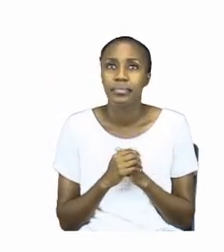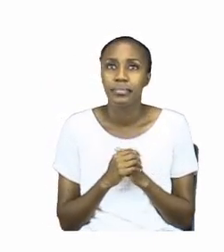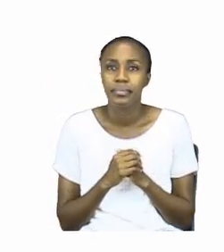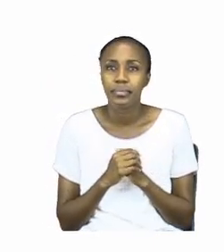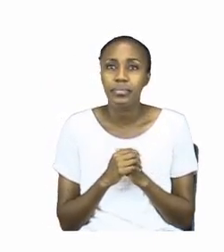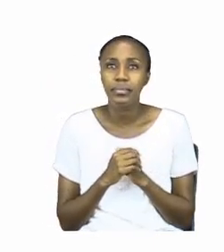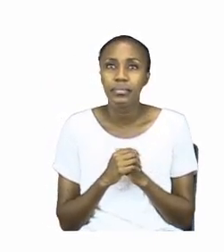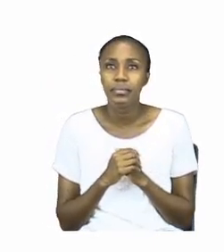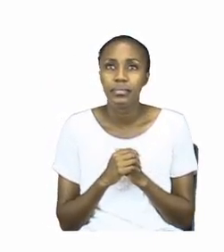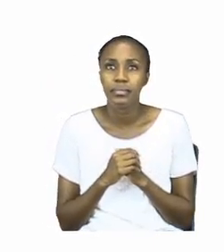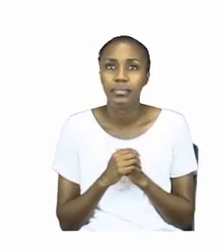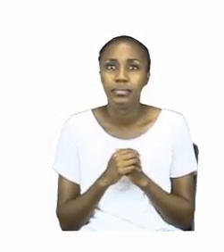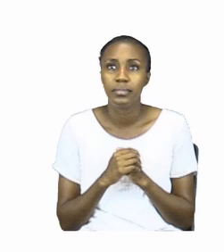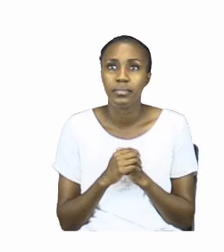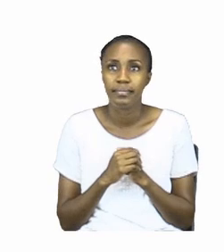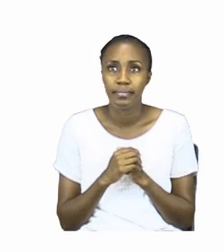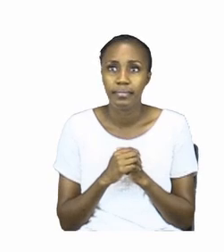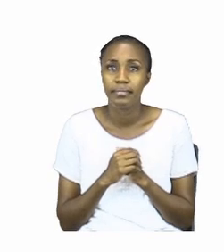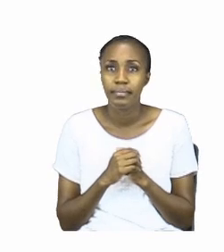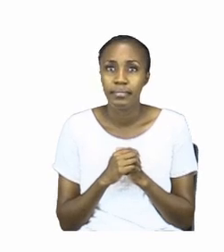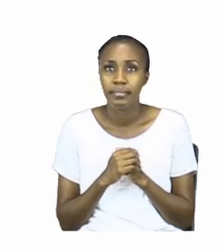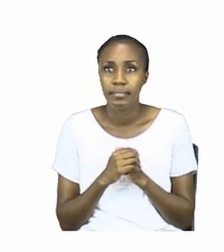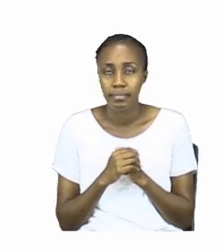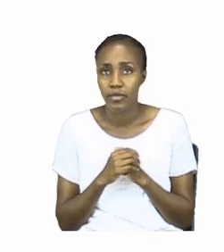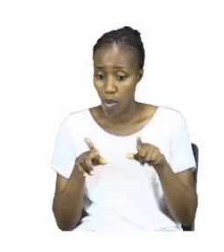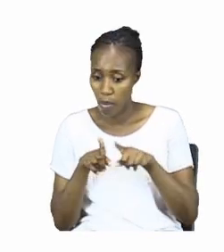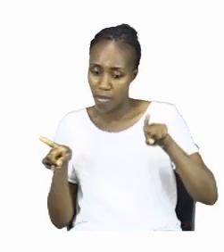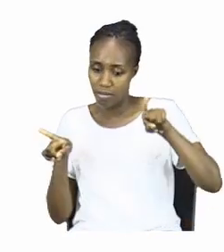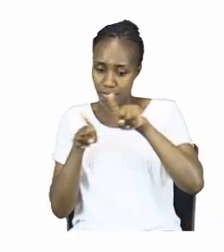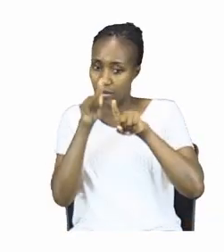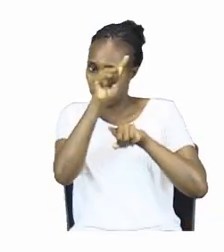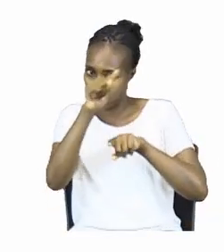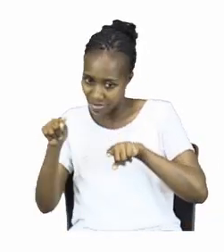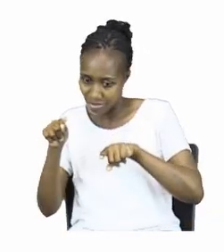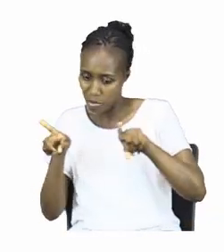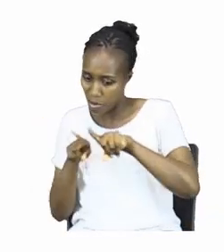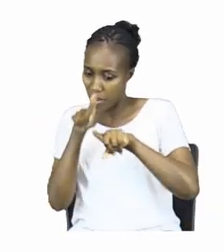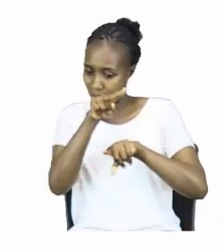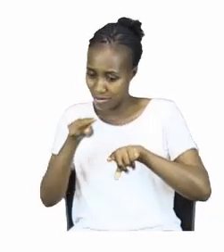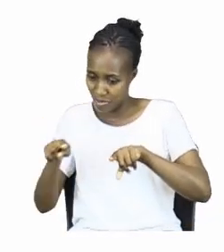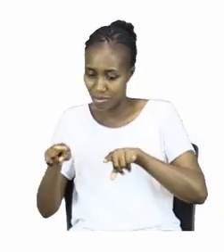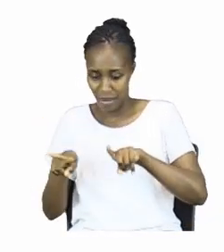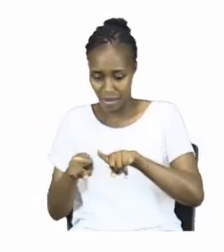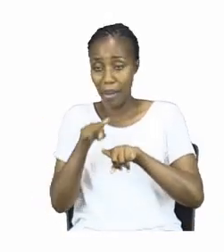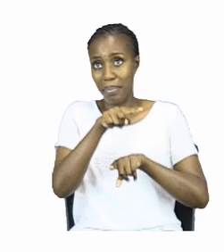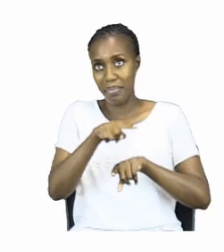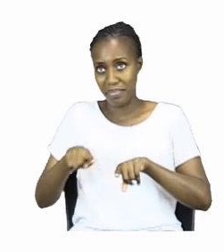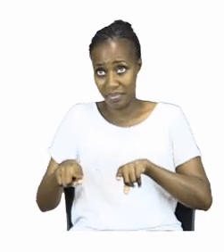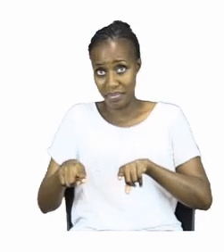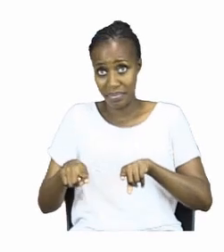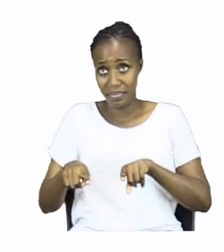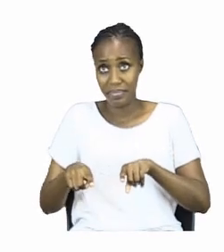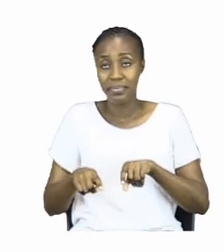tree. And then you have to connect the correct fruit to its tree. Now on